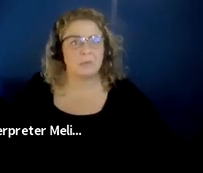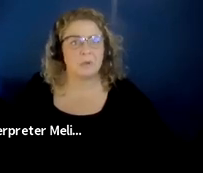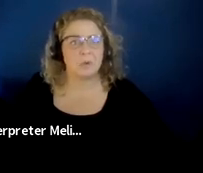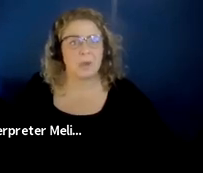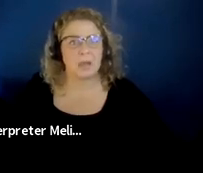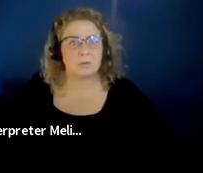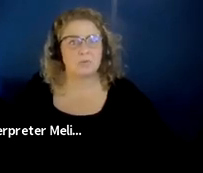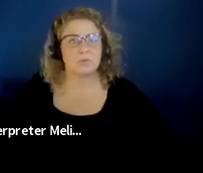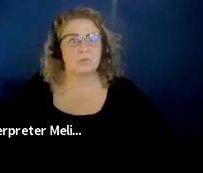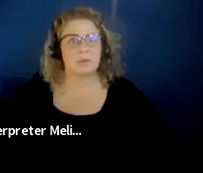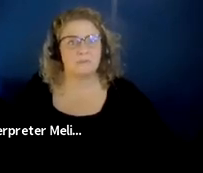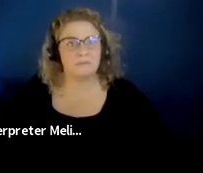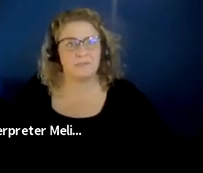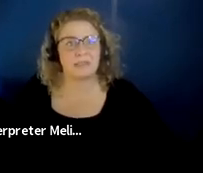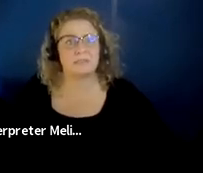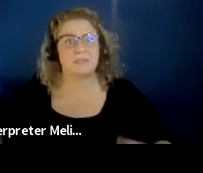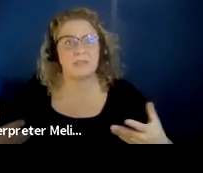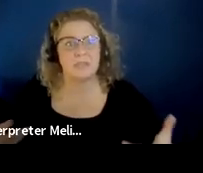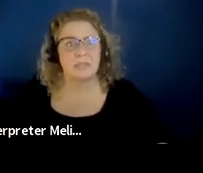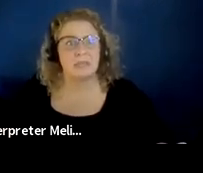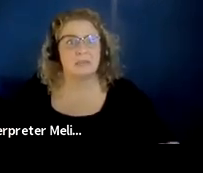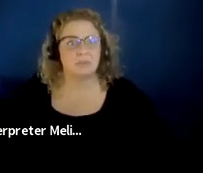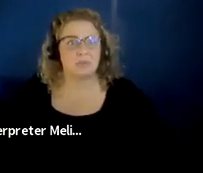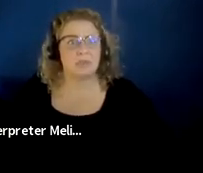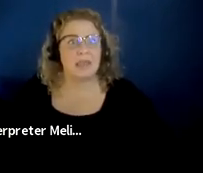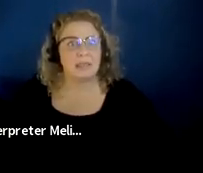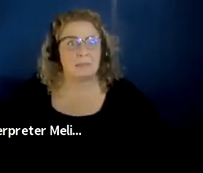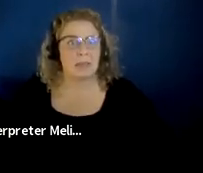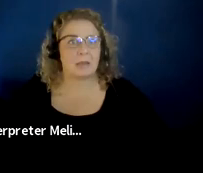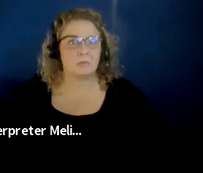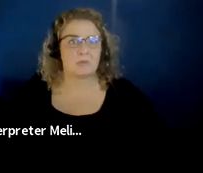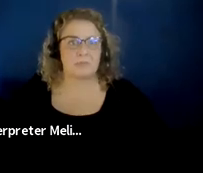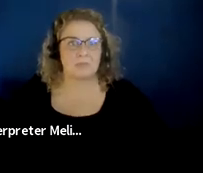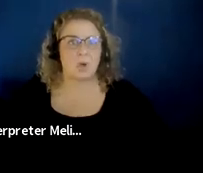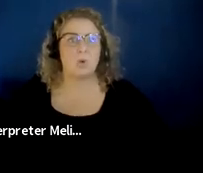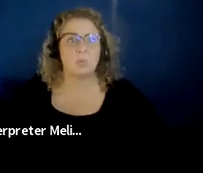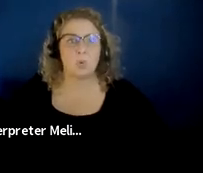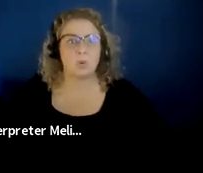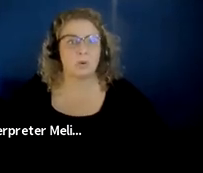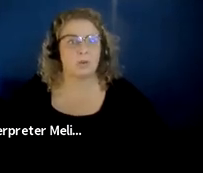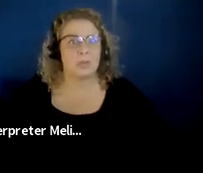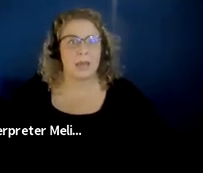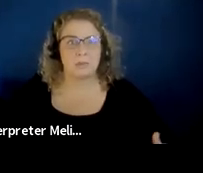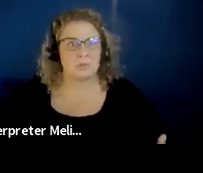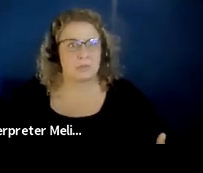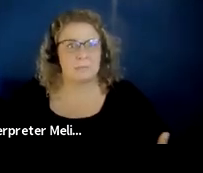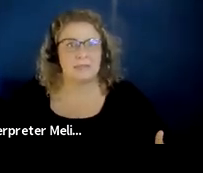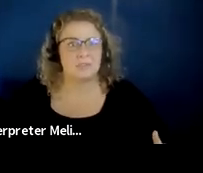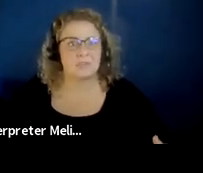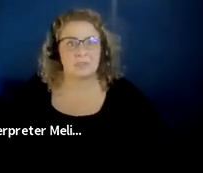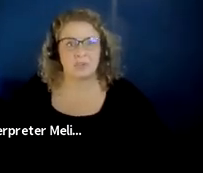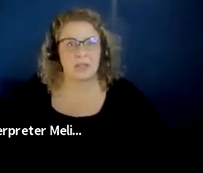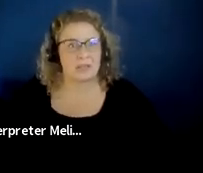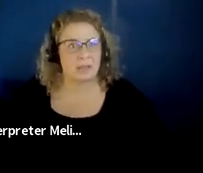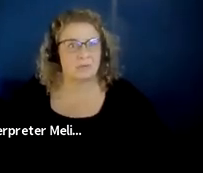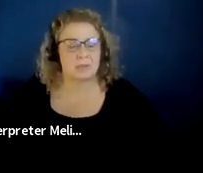I don't know how to effectively get them out of this home, or how to get